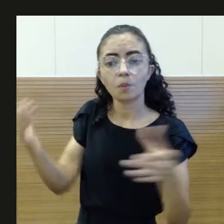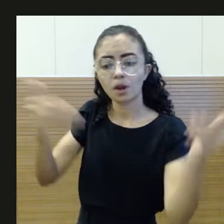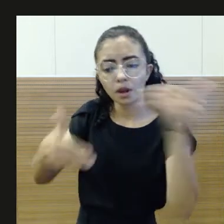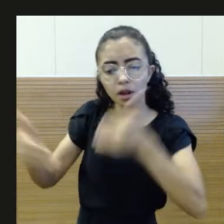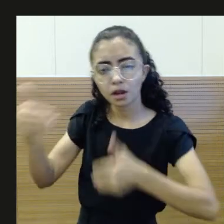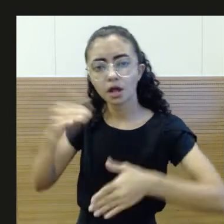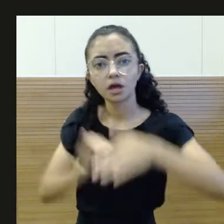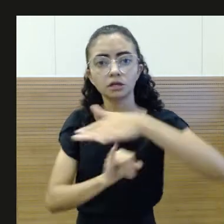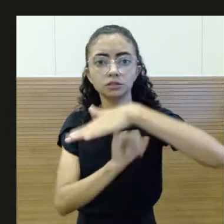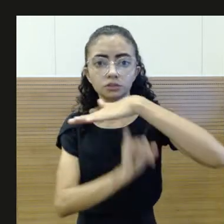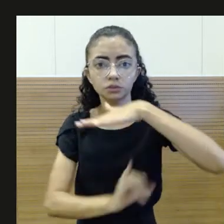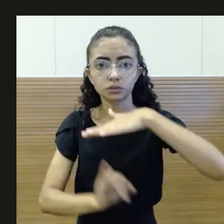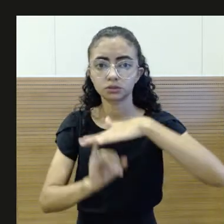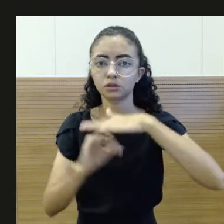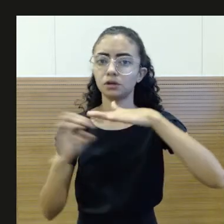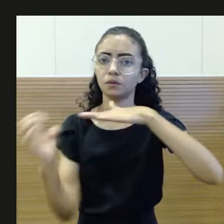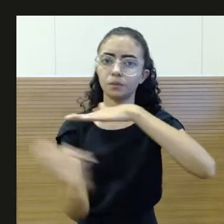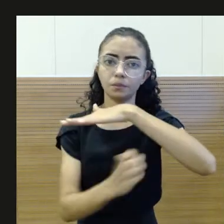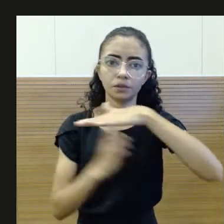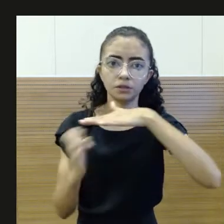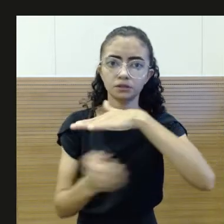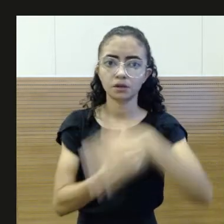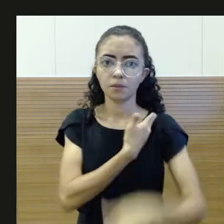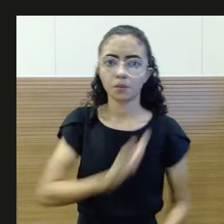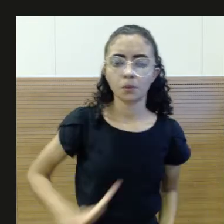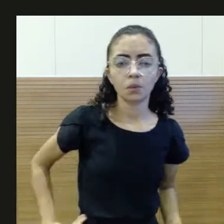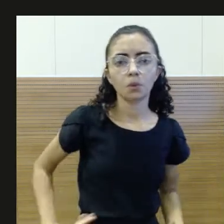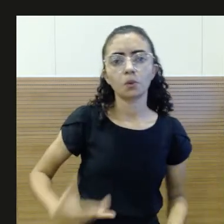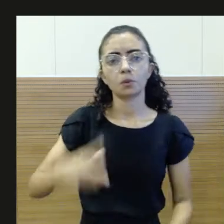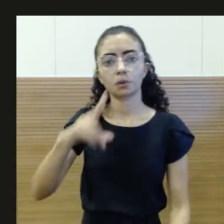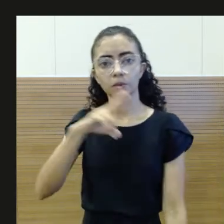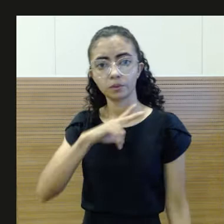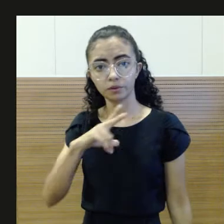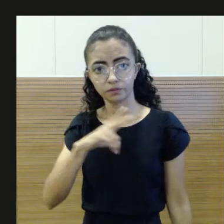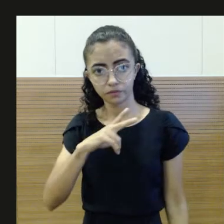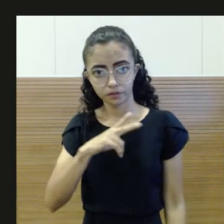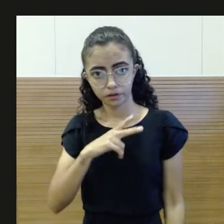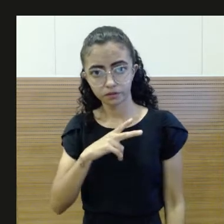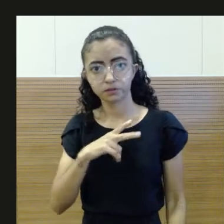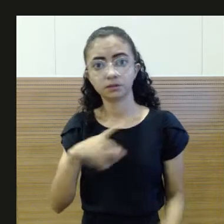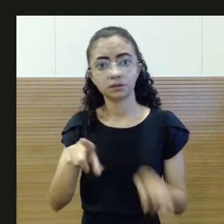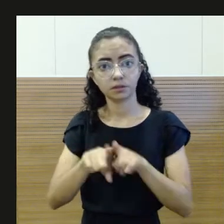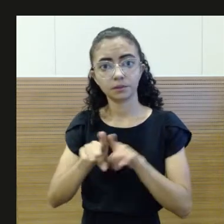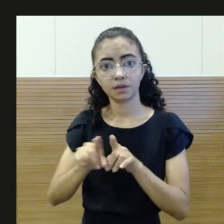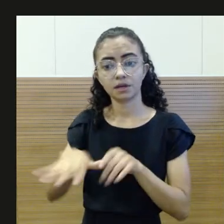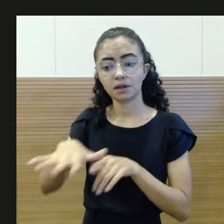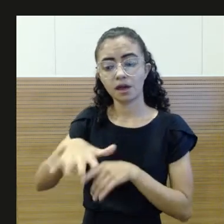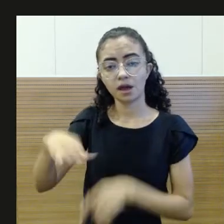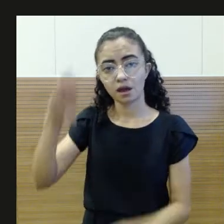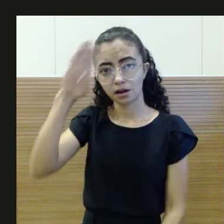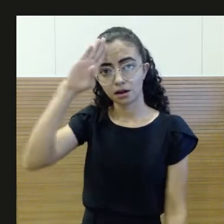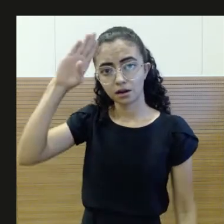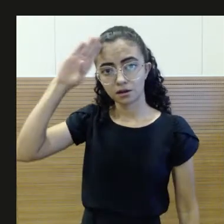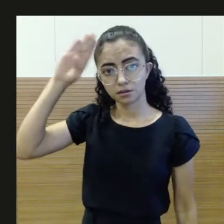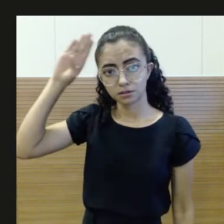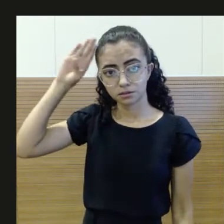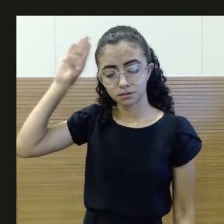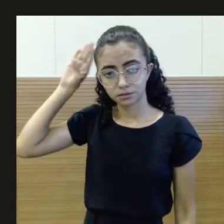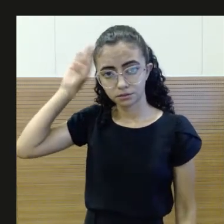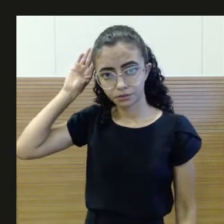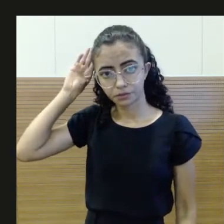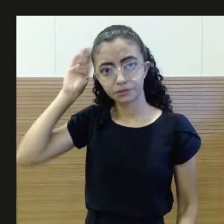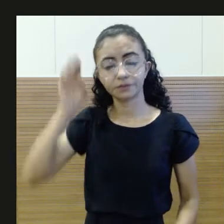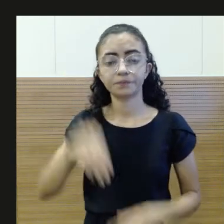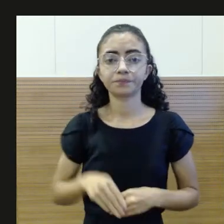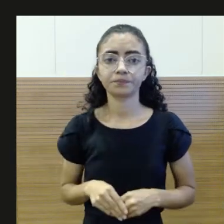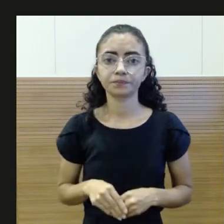provinces, health teams, social development teams, and currently we're